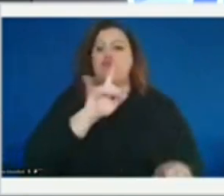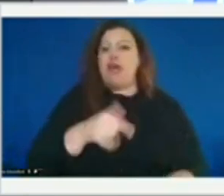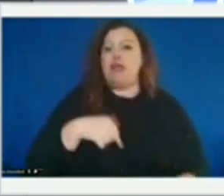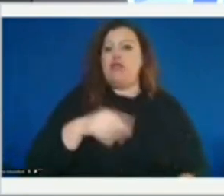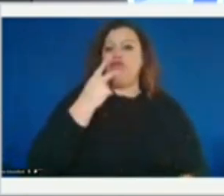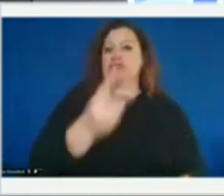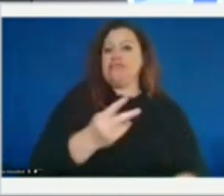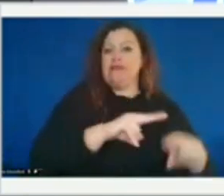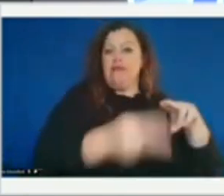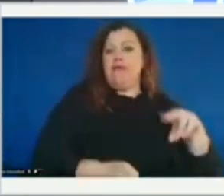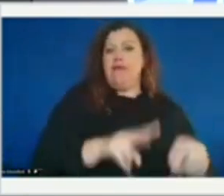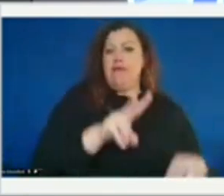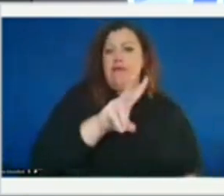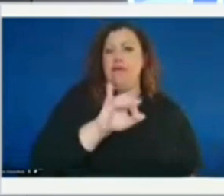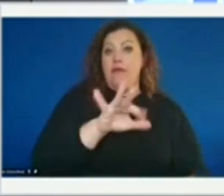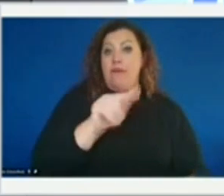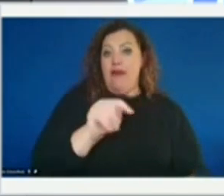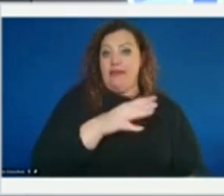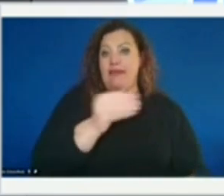crime.